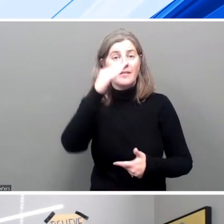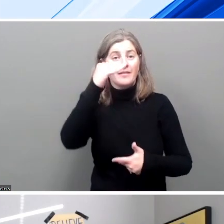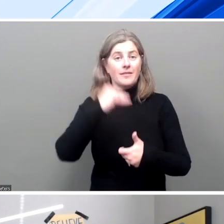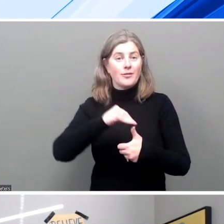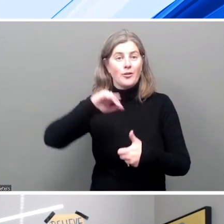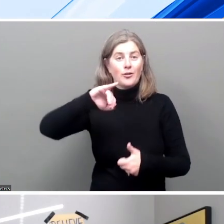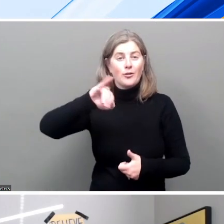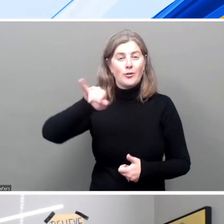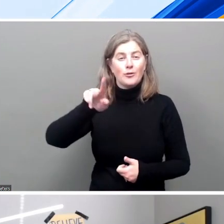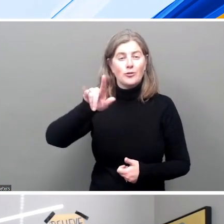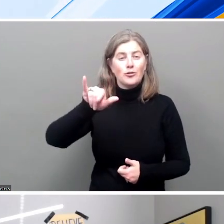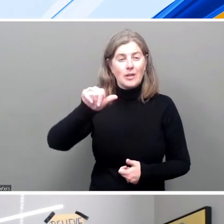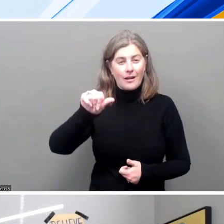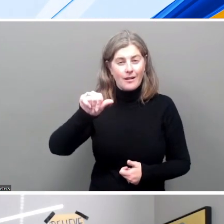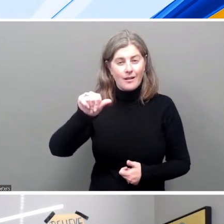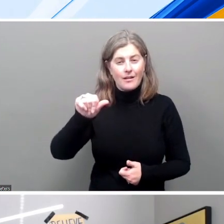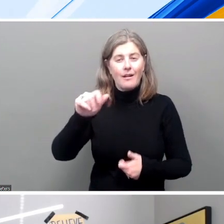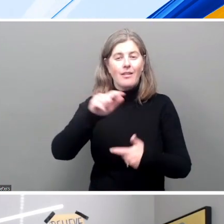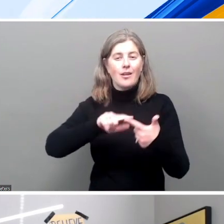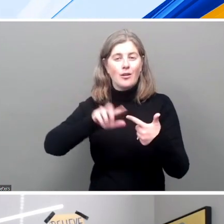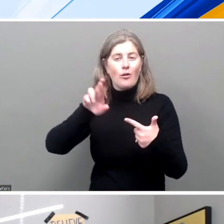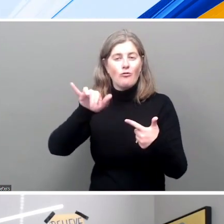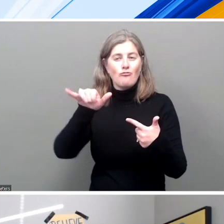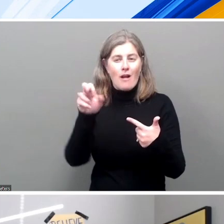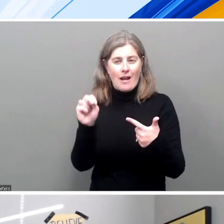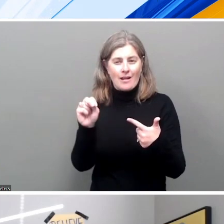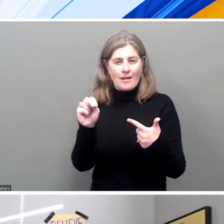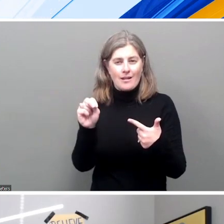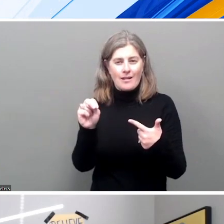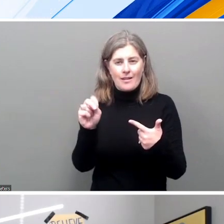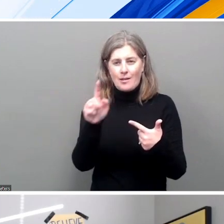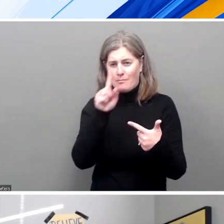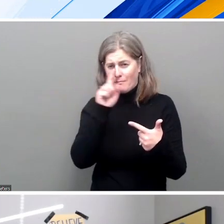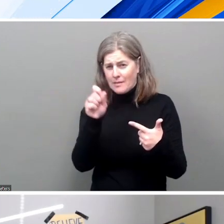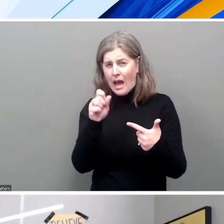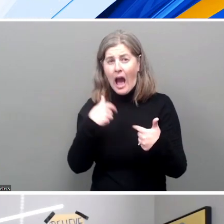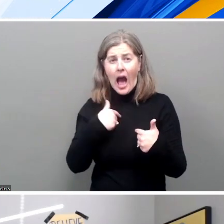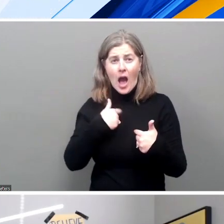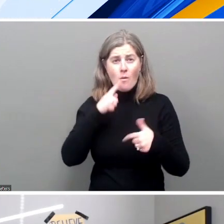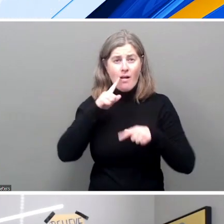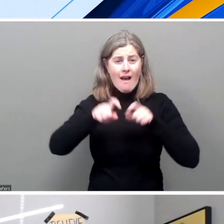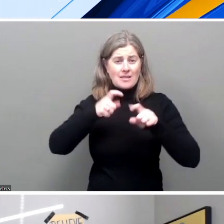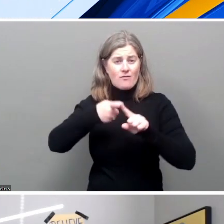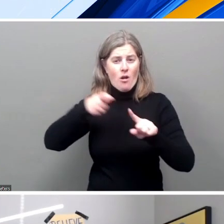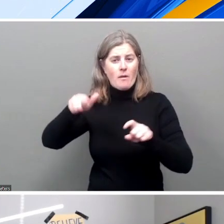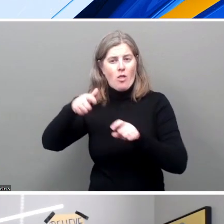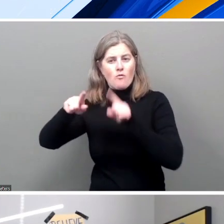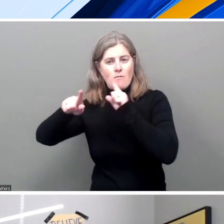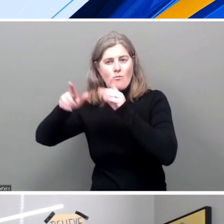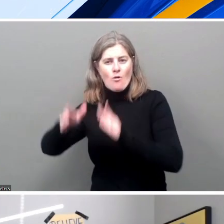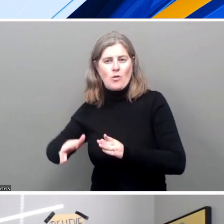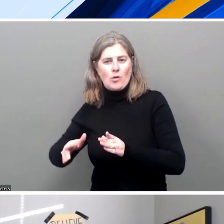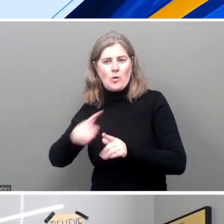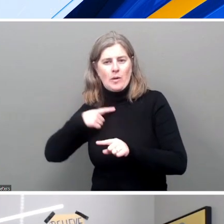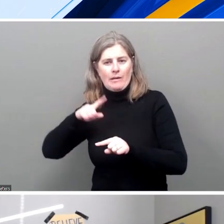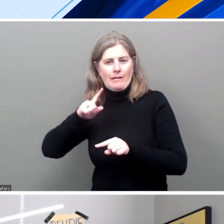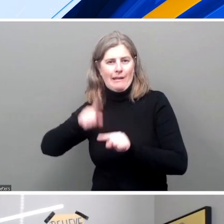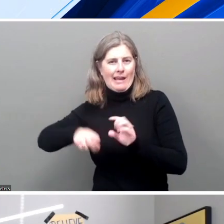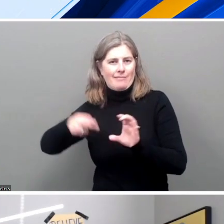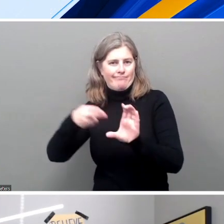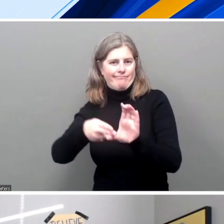to Julia Goldberg, followed by Ryan Votel. And then I'm going to actually ask some questions on behalf of another reporter who's not in attendance